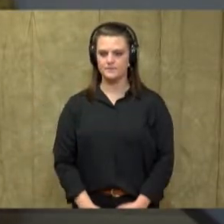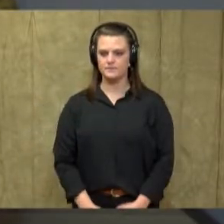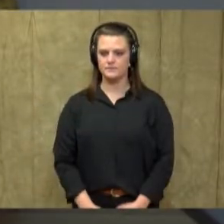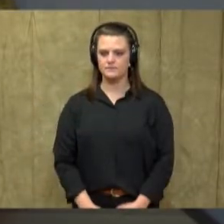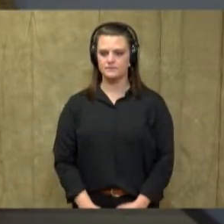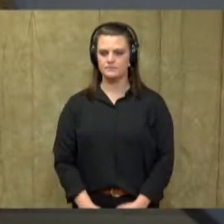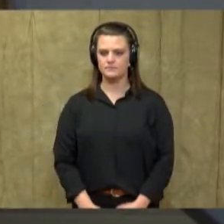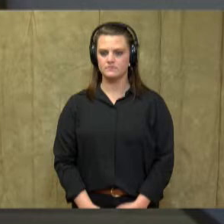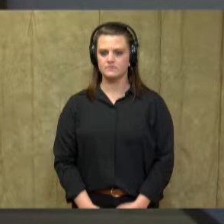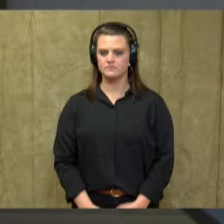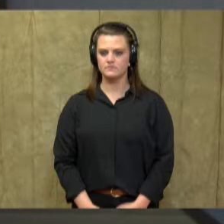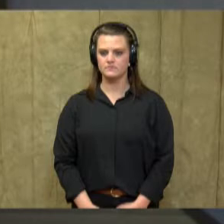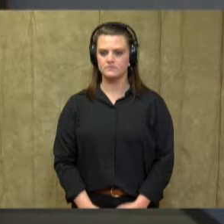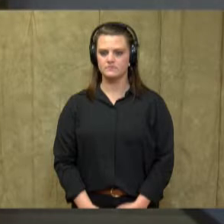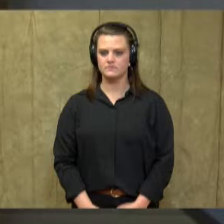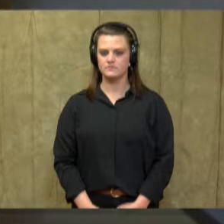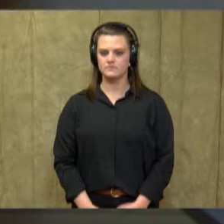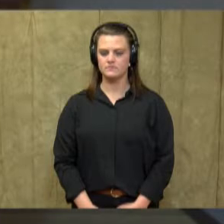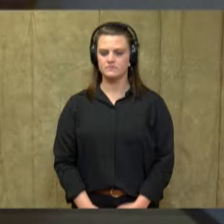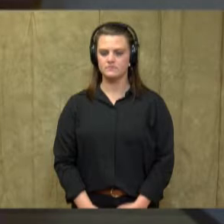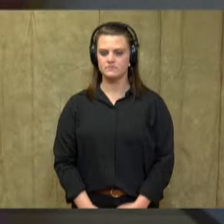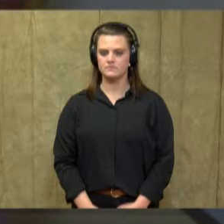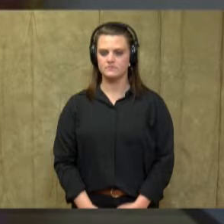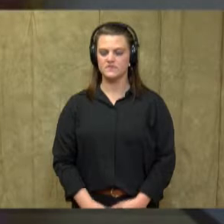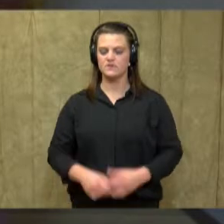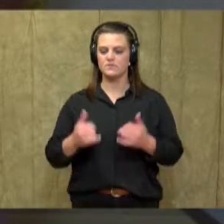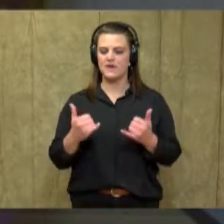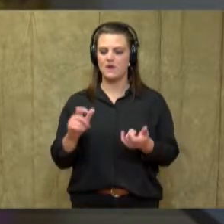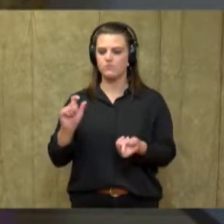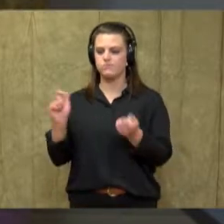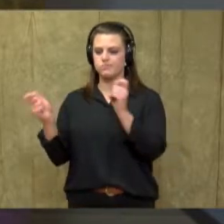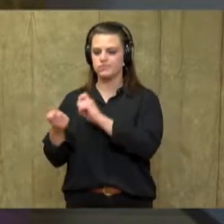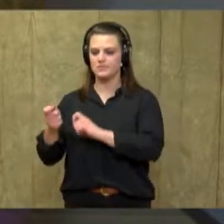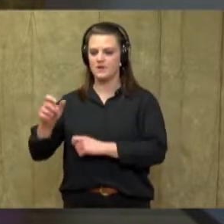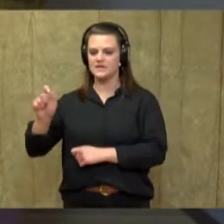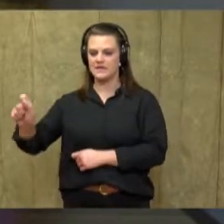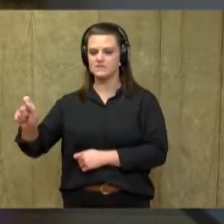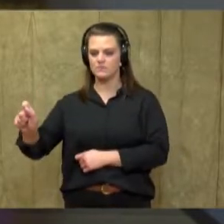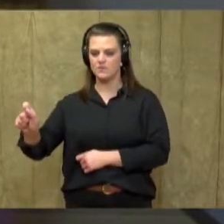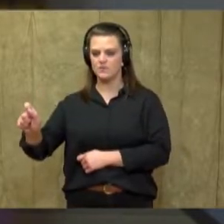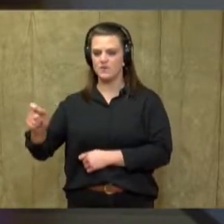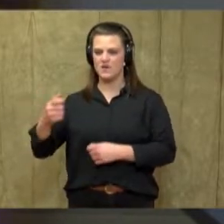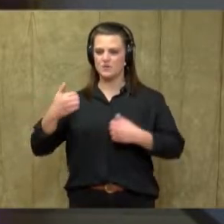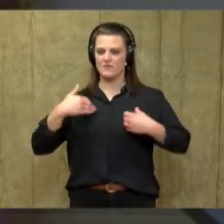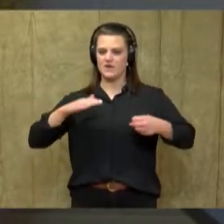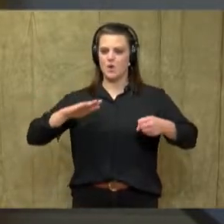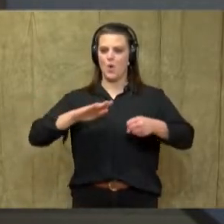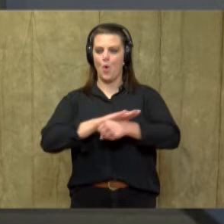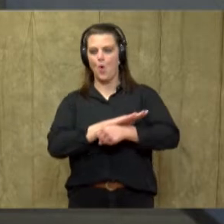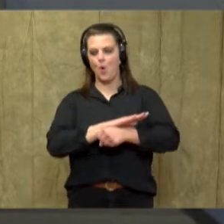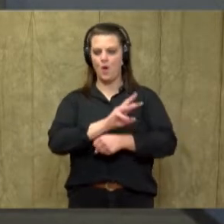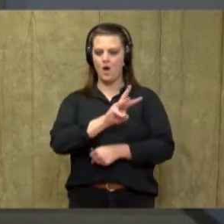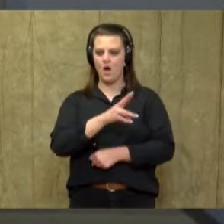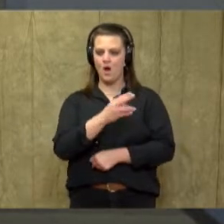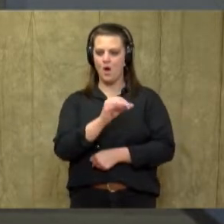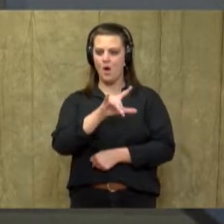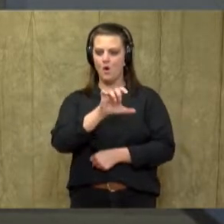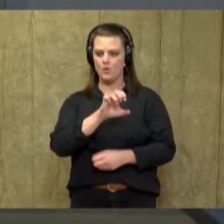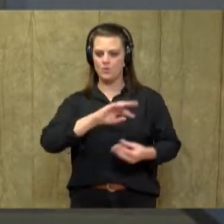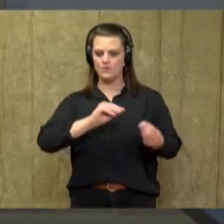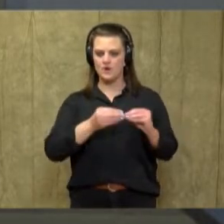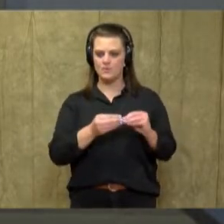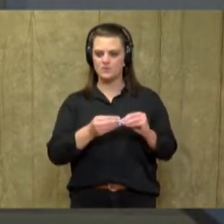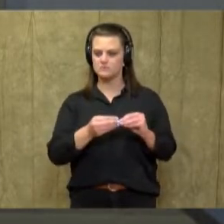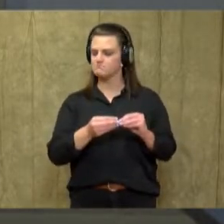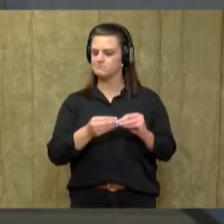All right. Now, let's talk about our decimal. Do we have any holes? Nope. So we